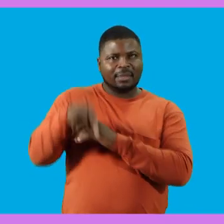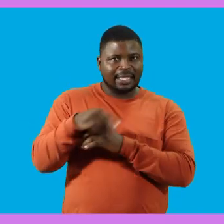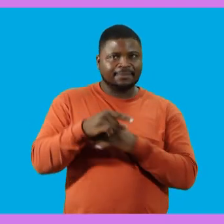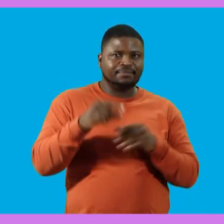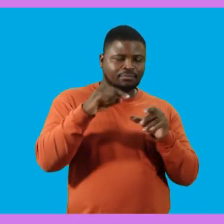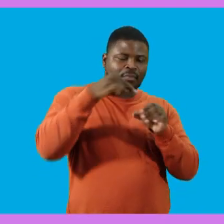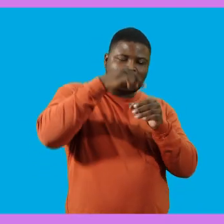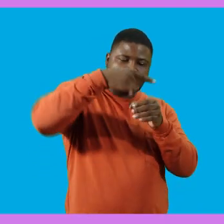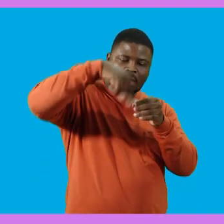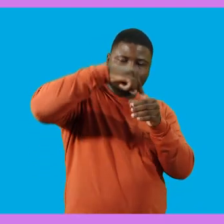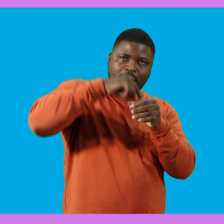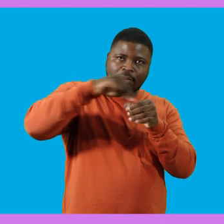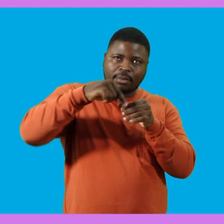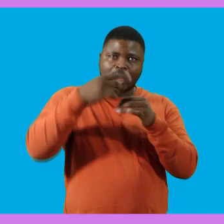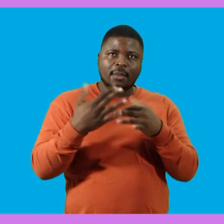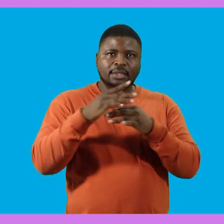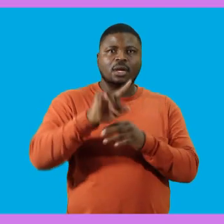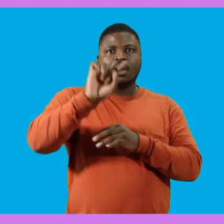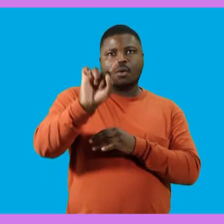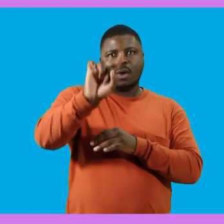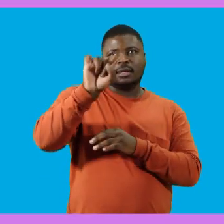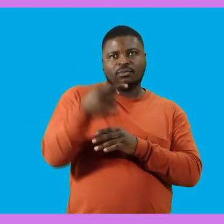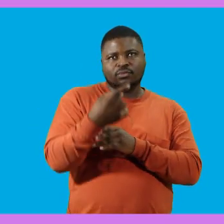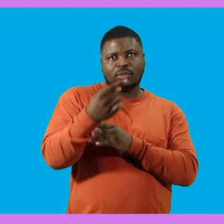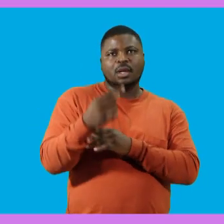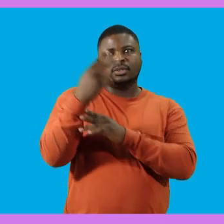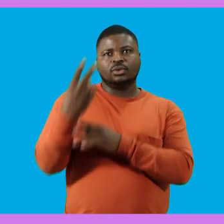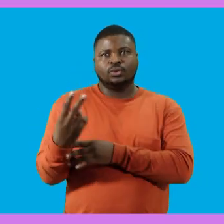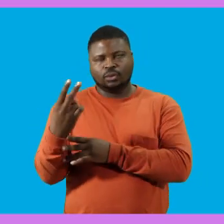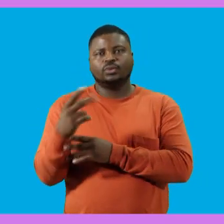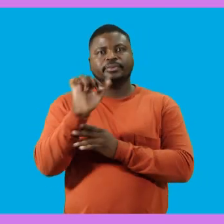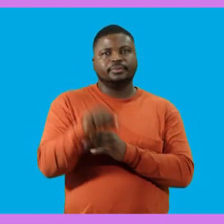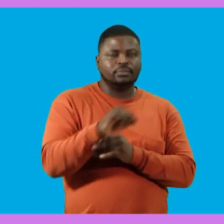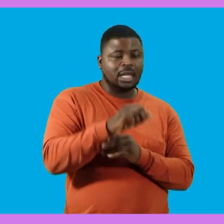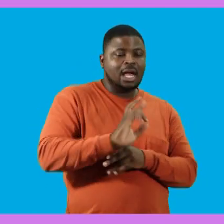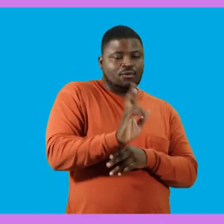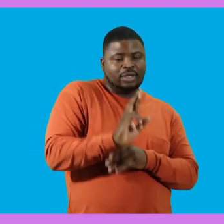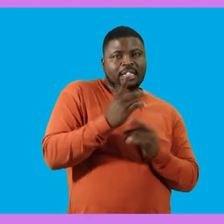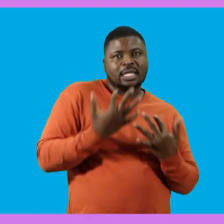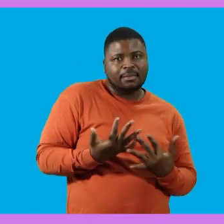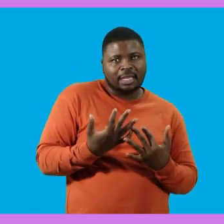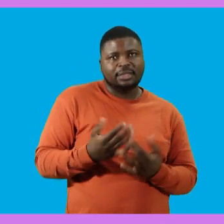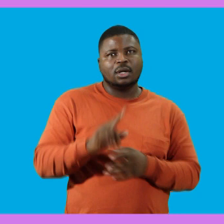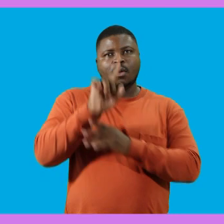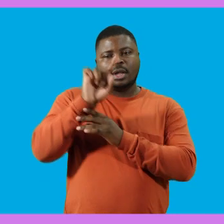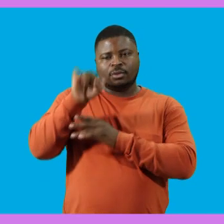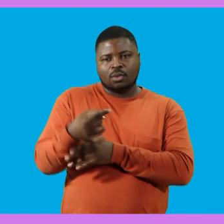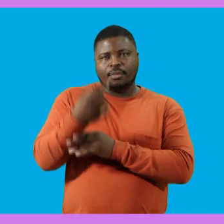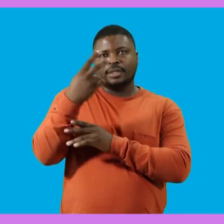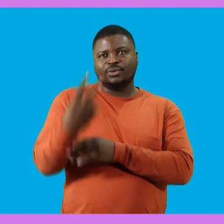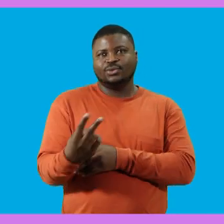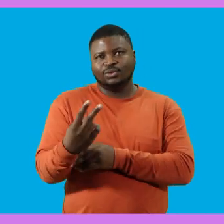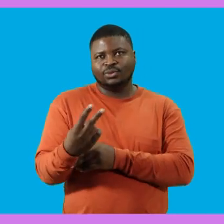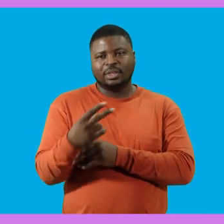is 1,2. Sorry for my terrible writing. So the radius is going to be